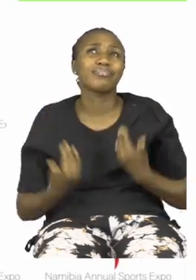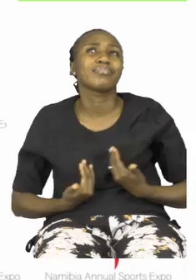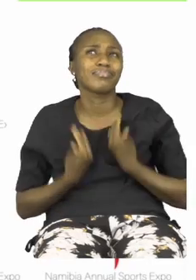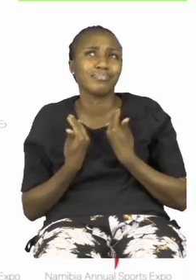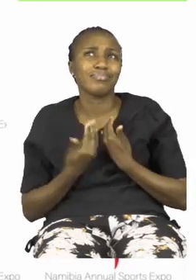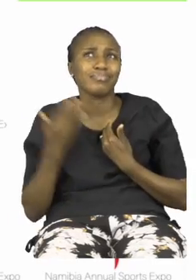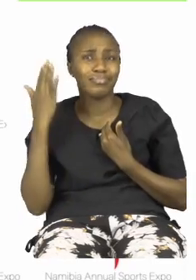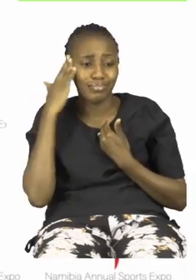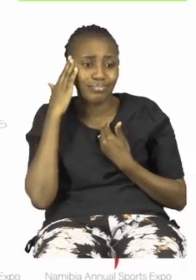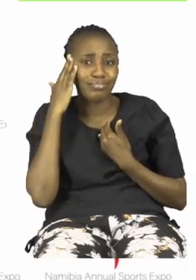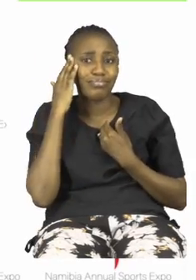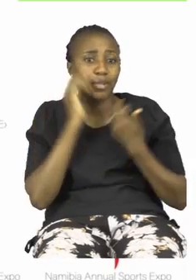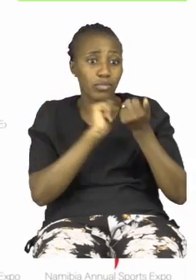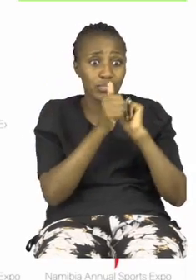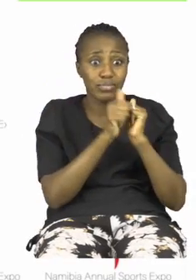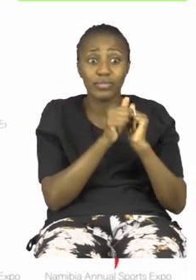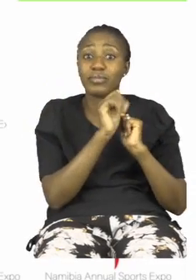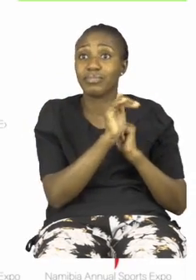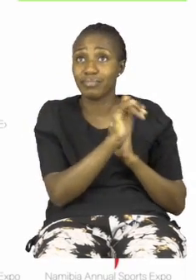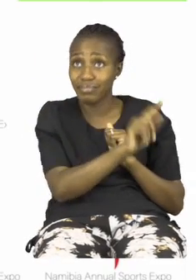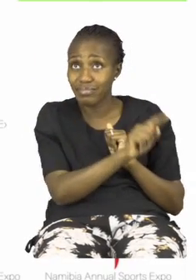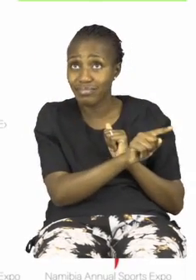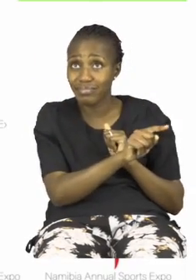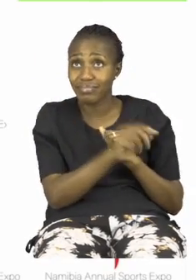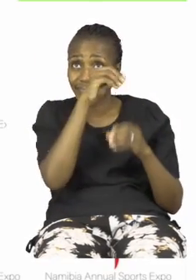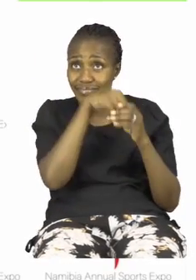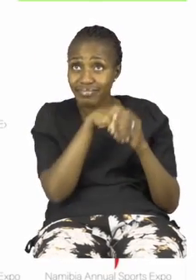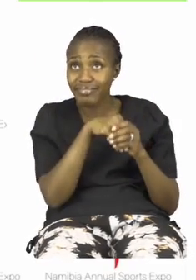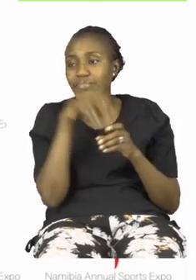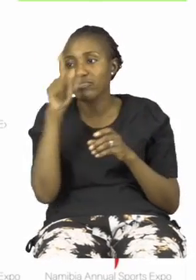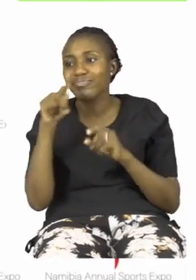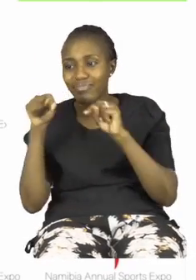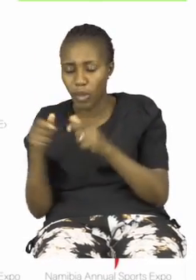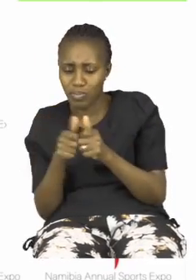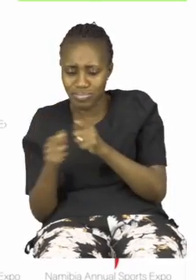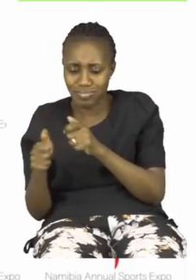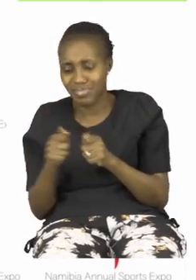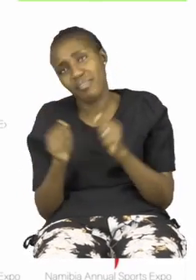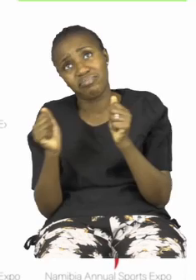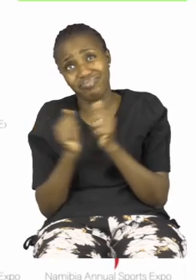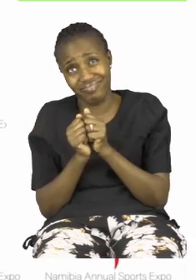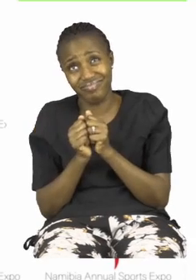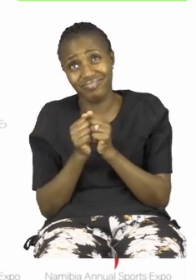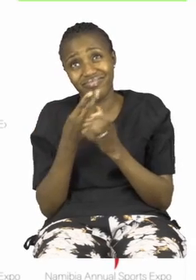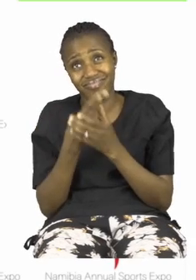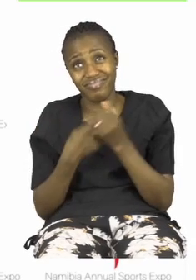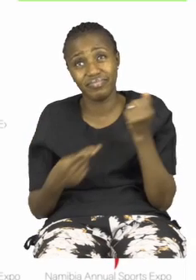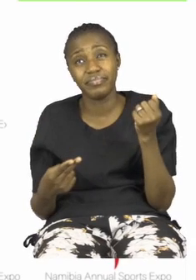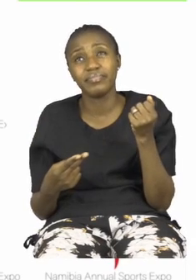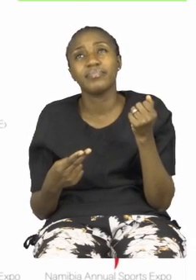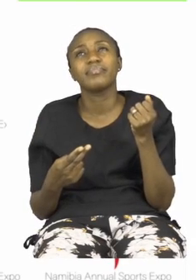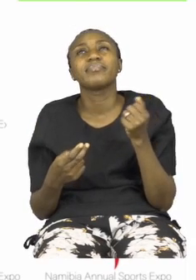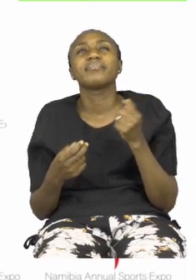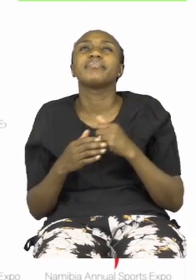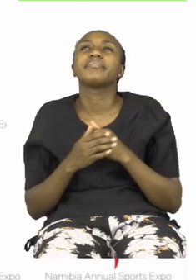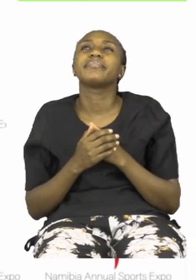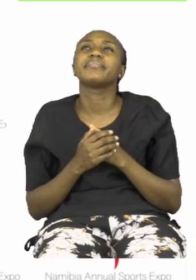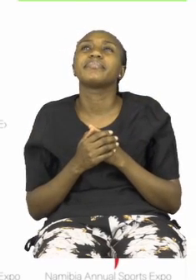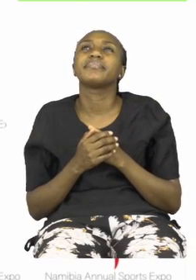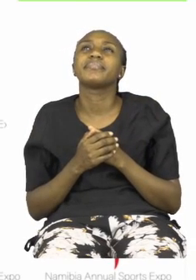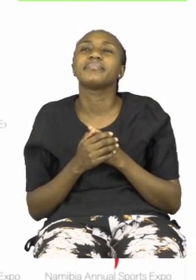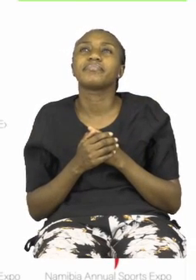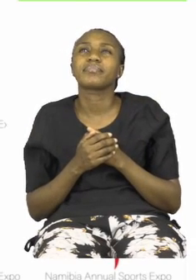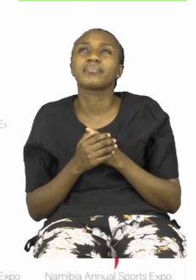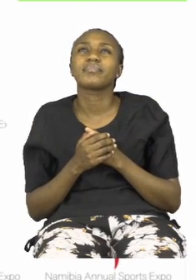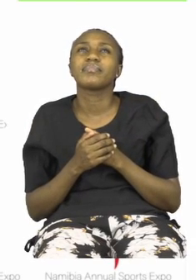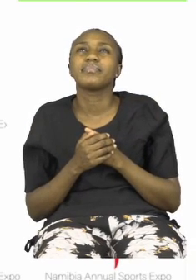the physical sports. I did do the, let's say now, mind sports. So it was very balanced for me. But I got involved quite